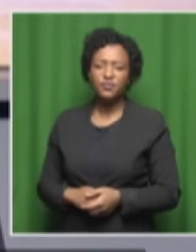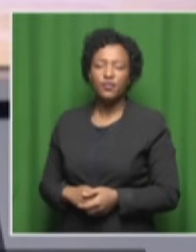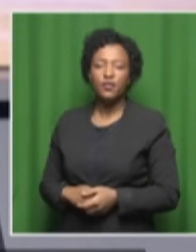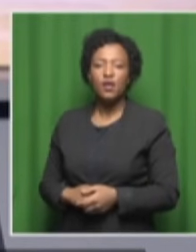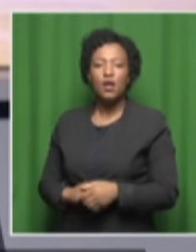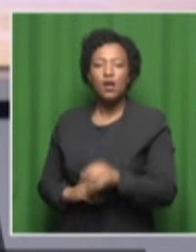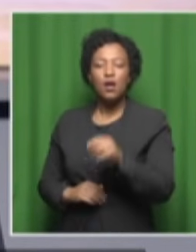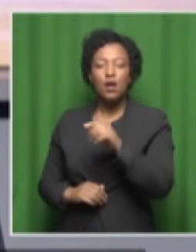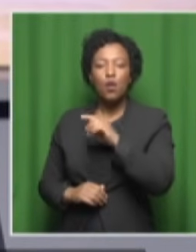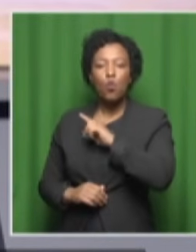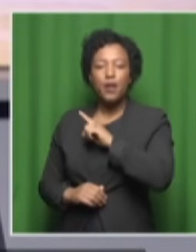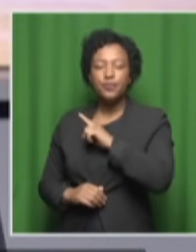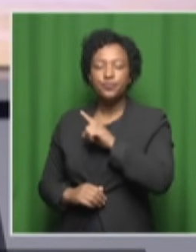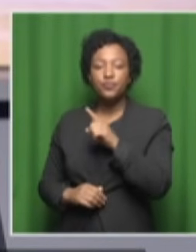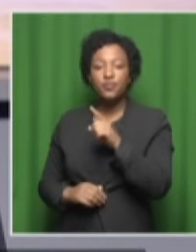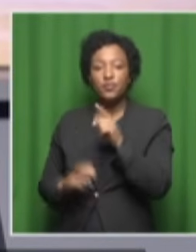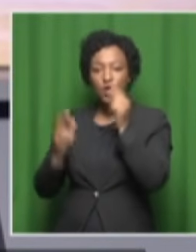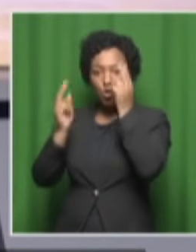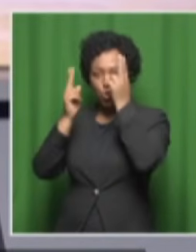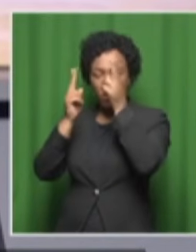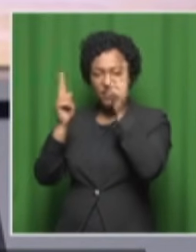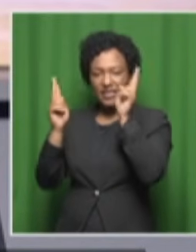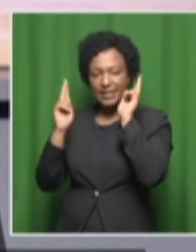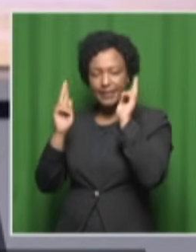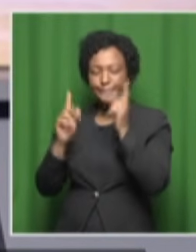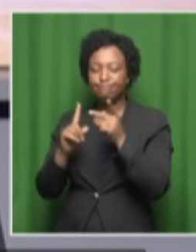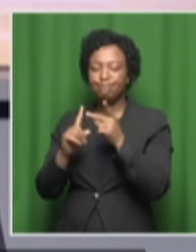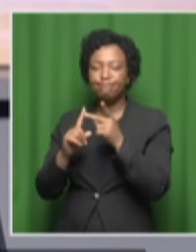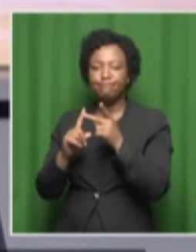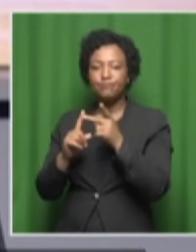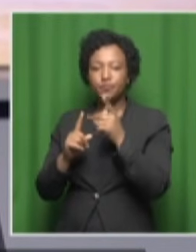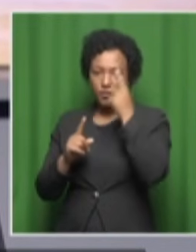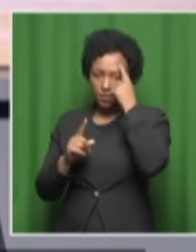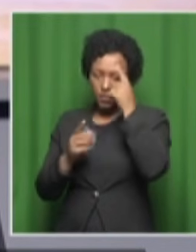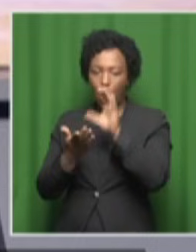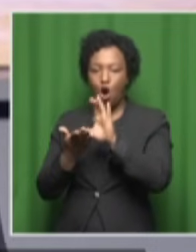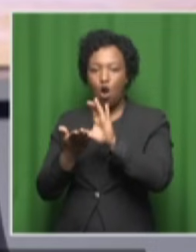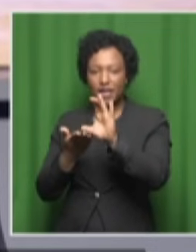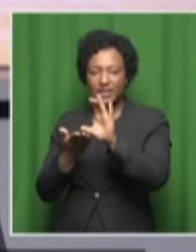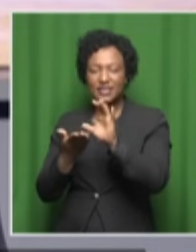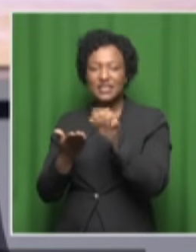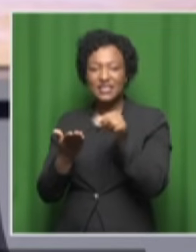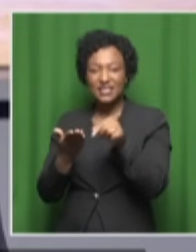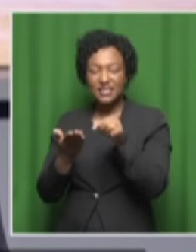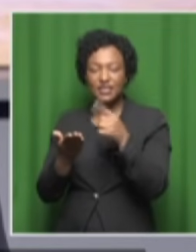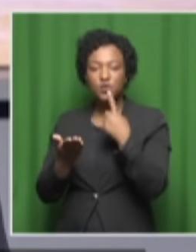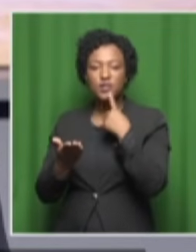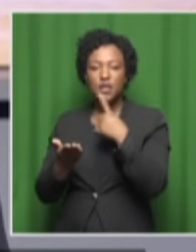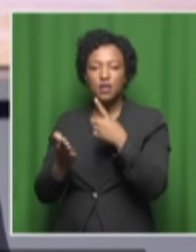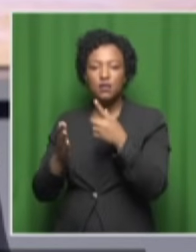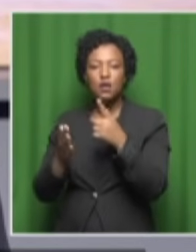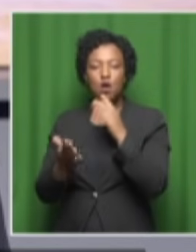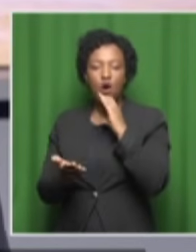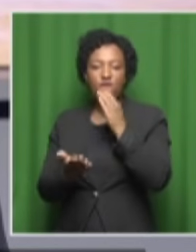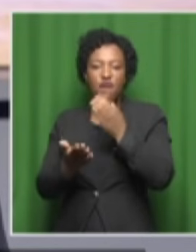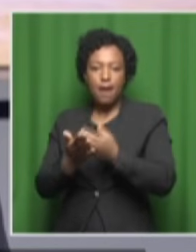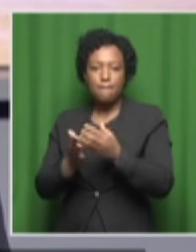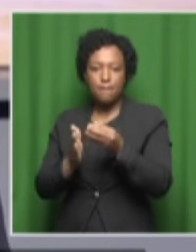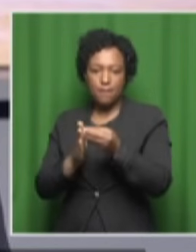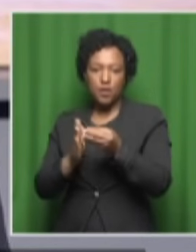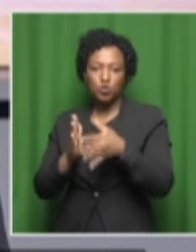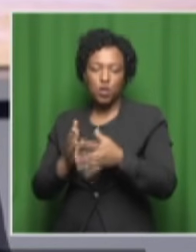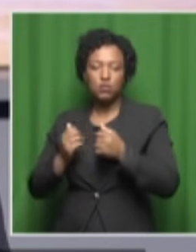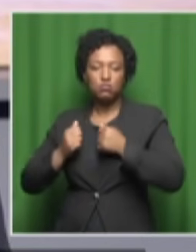tertiary institutions confirm that this is our student, you know,